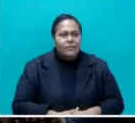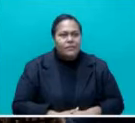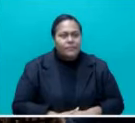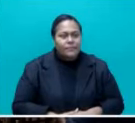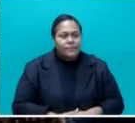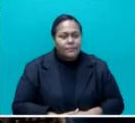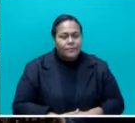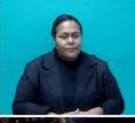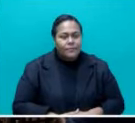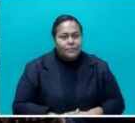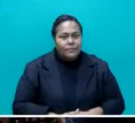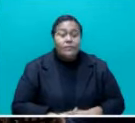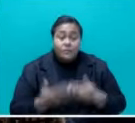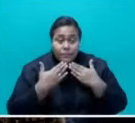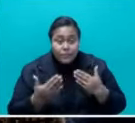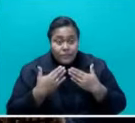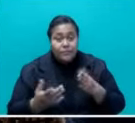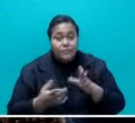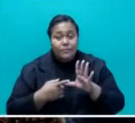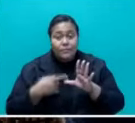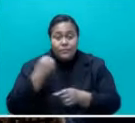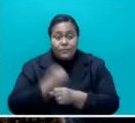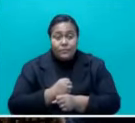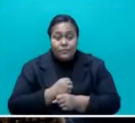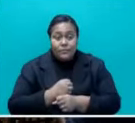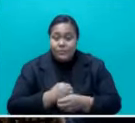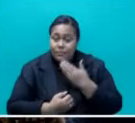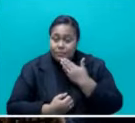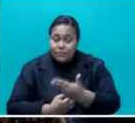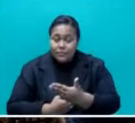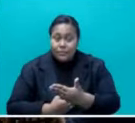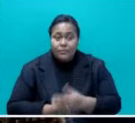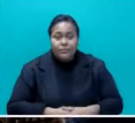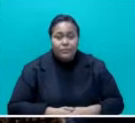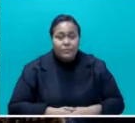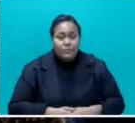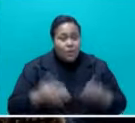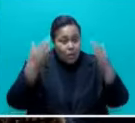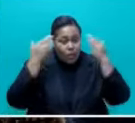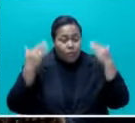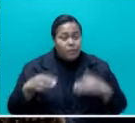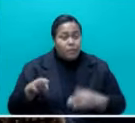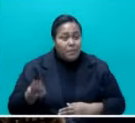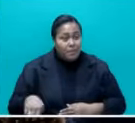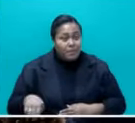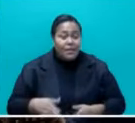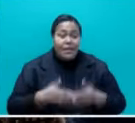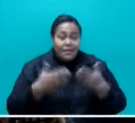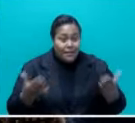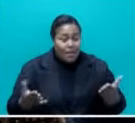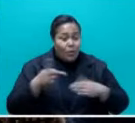I thank the Honourable Attorney General for his right of reply. Honourable members, the Parliament will now